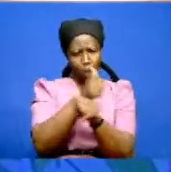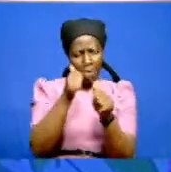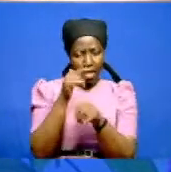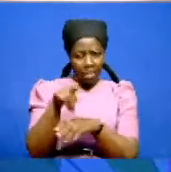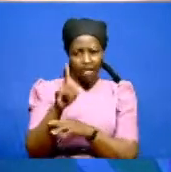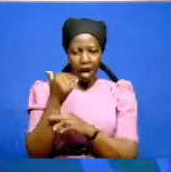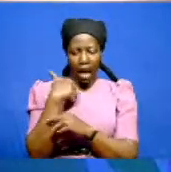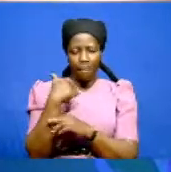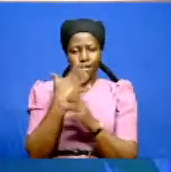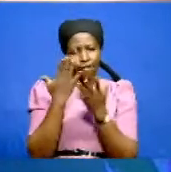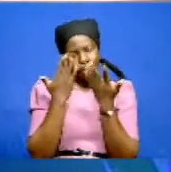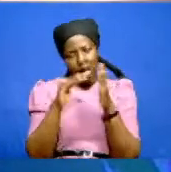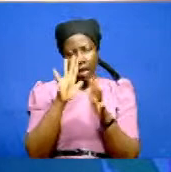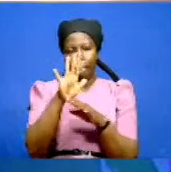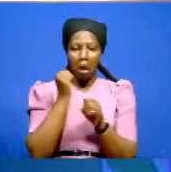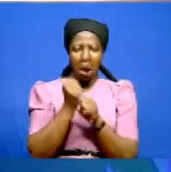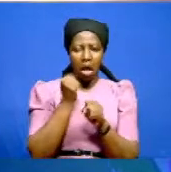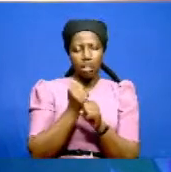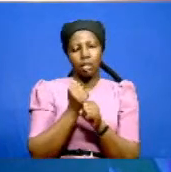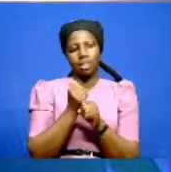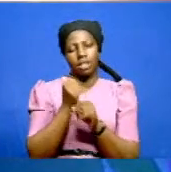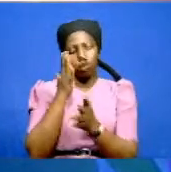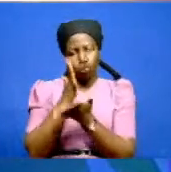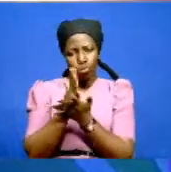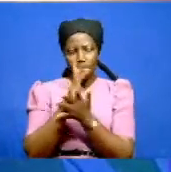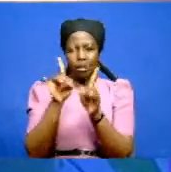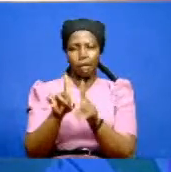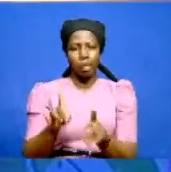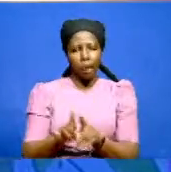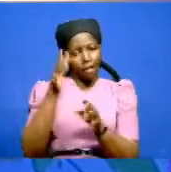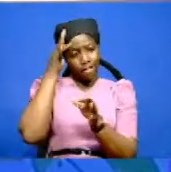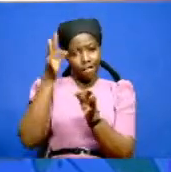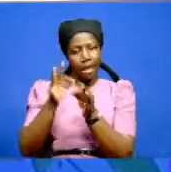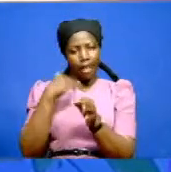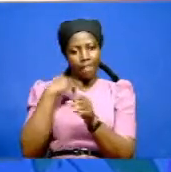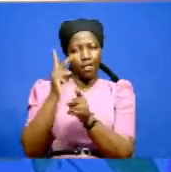race, and he has kept the faith.